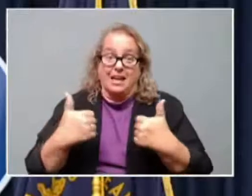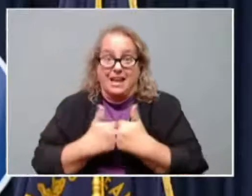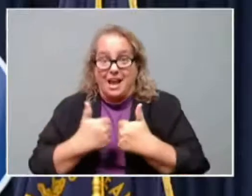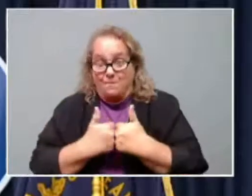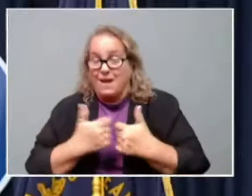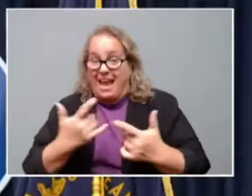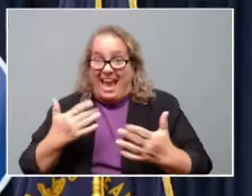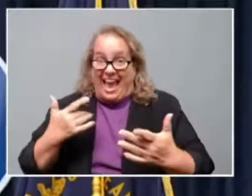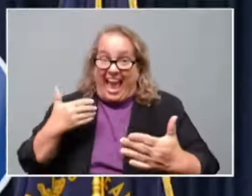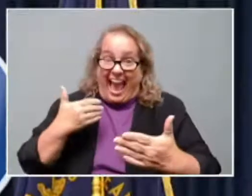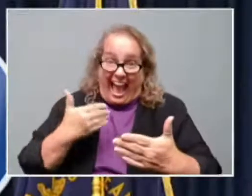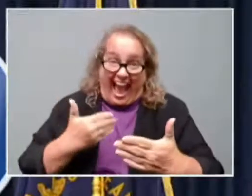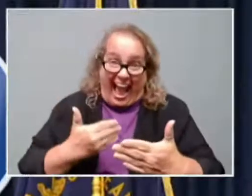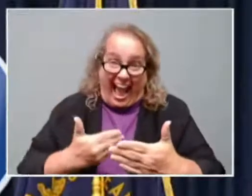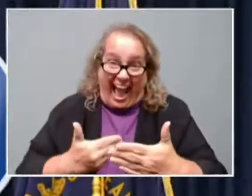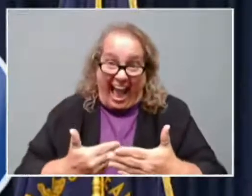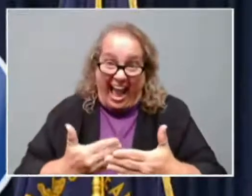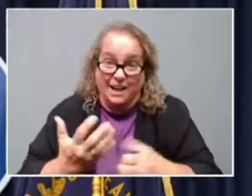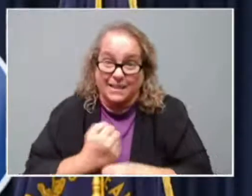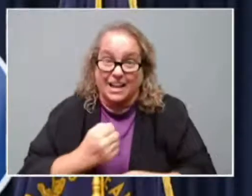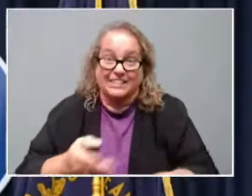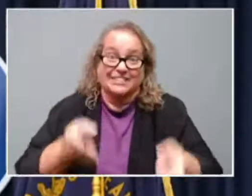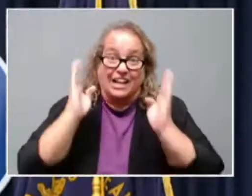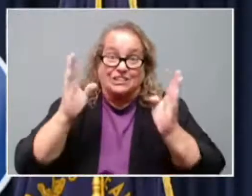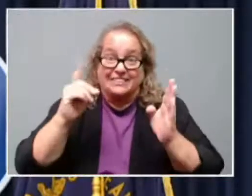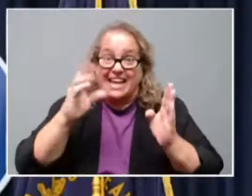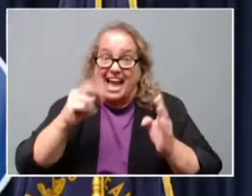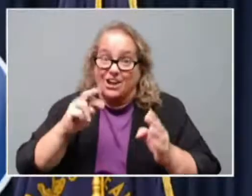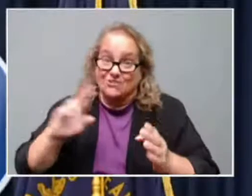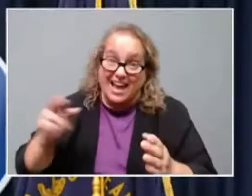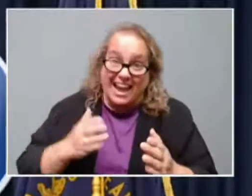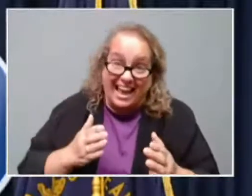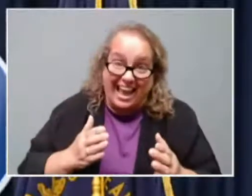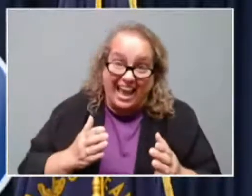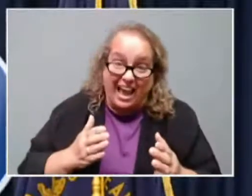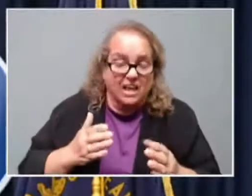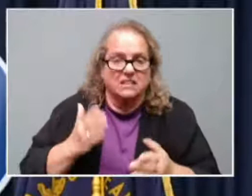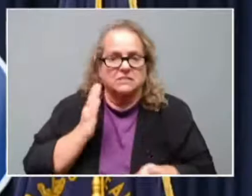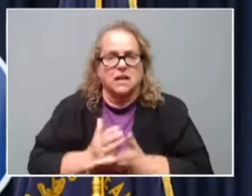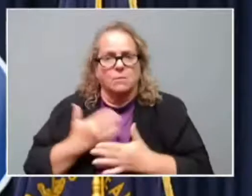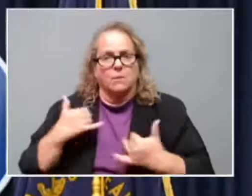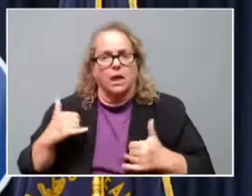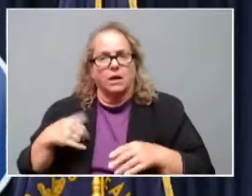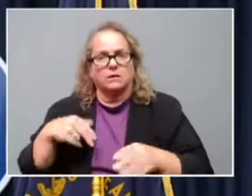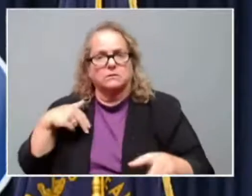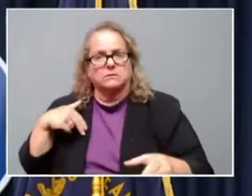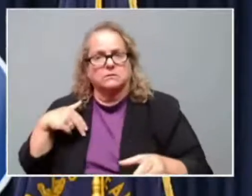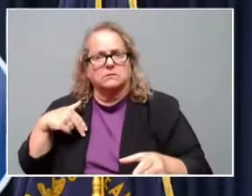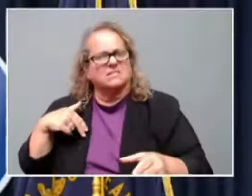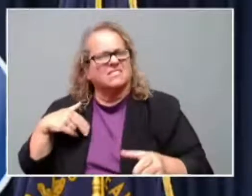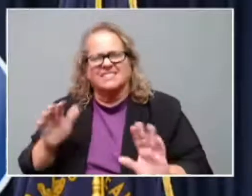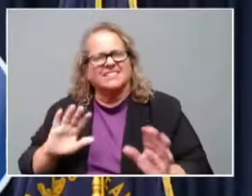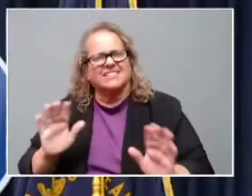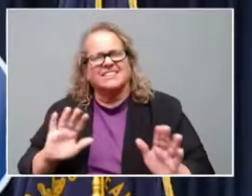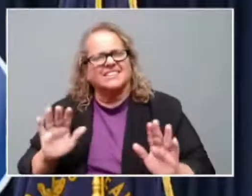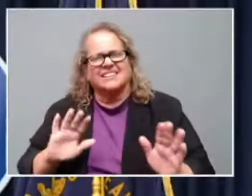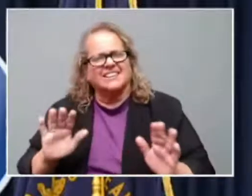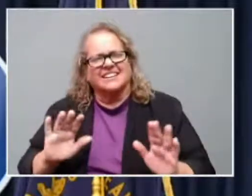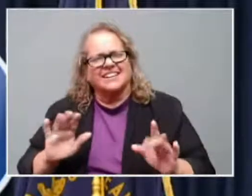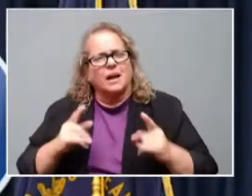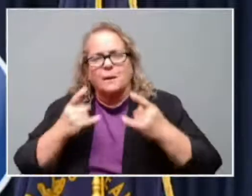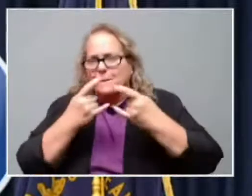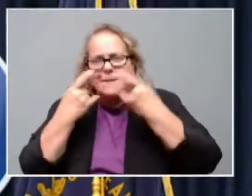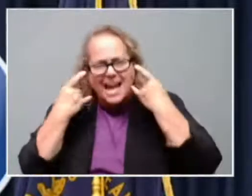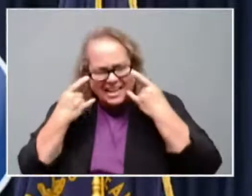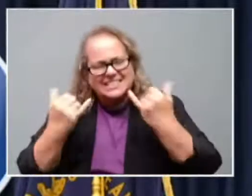the first part of the second half and you stop playing. The virus is still very much here, and until these numbers are better,